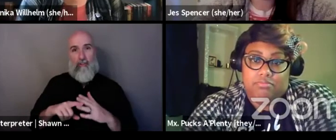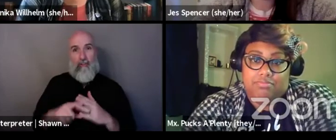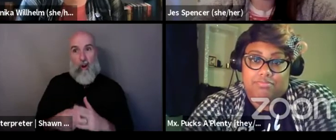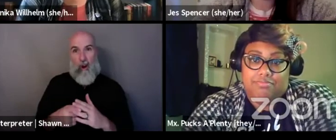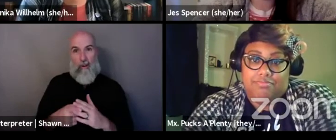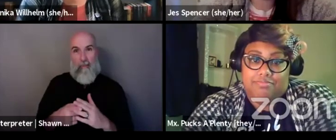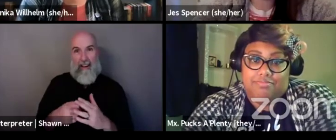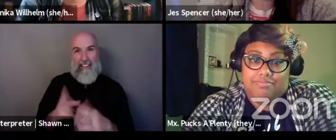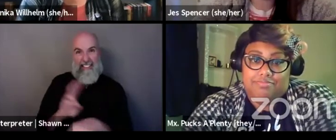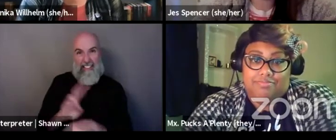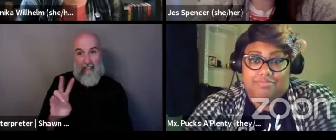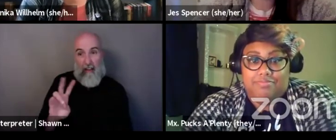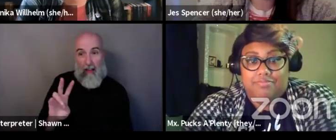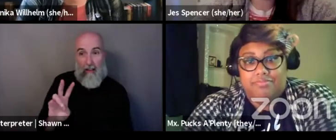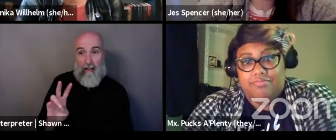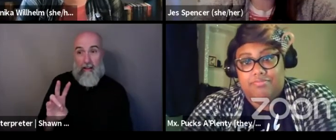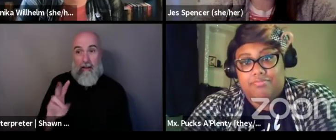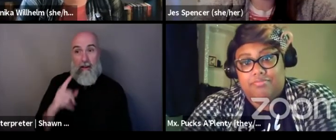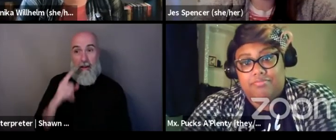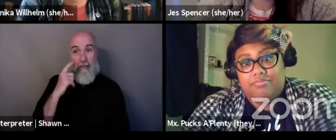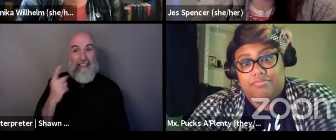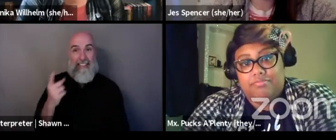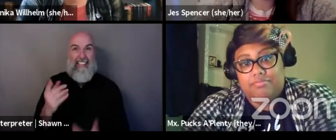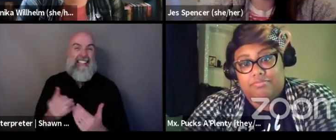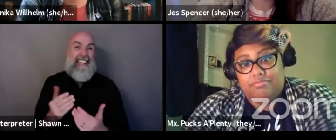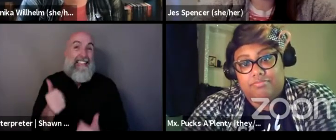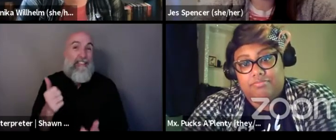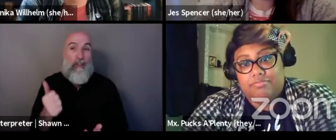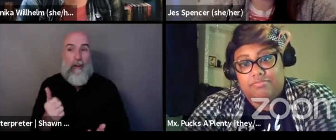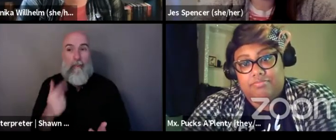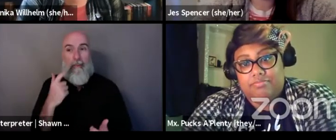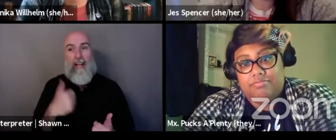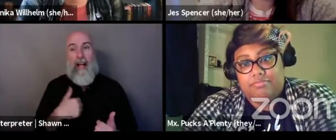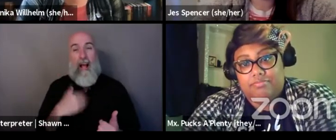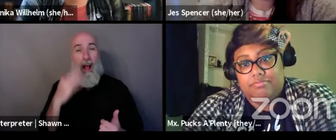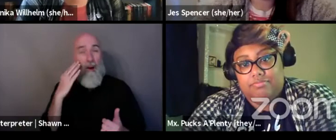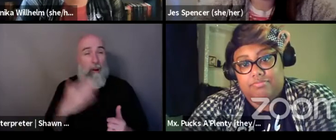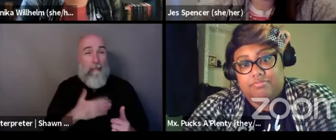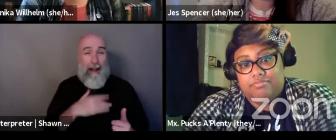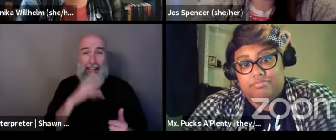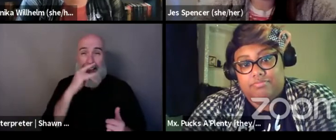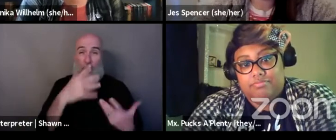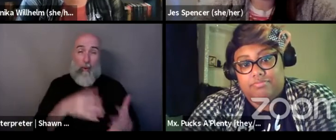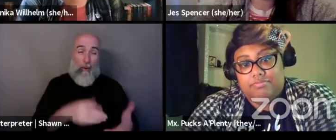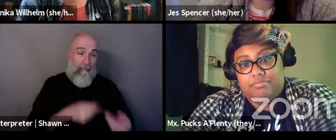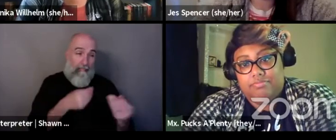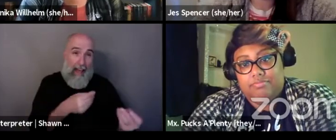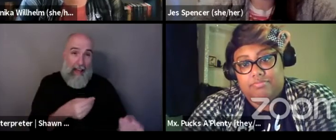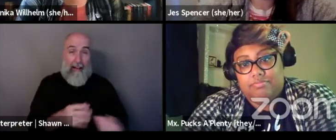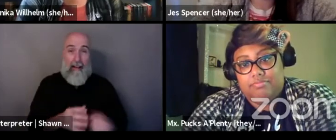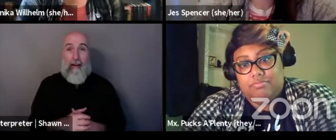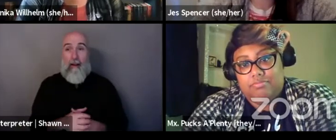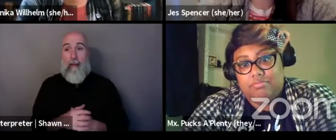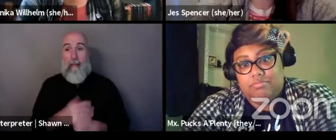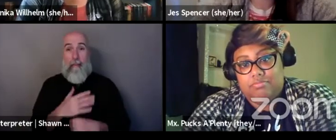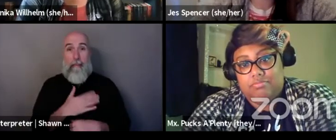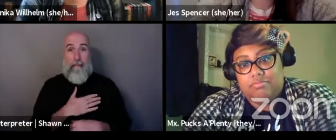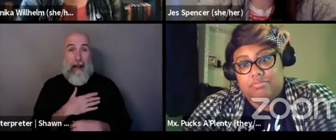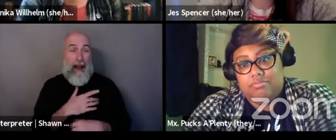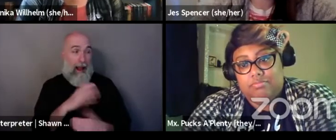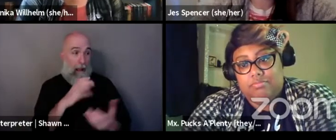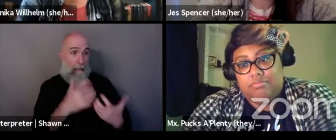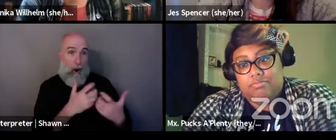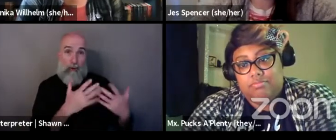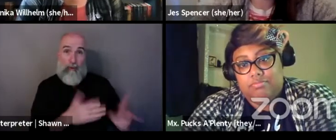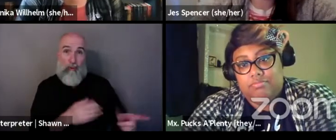I start them at 7 o'clock. Because that's just easier, because that means I know that my kid is fed, I know that my spouse is home, and